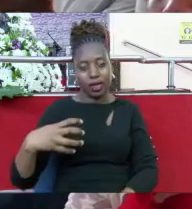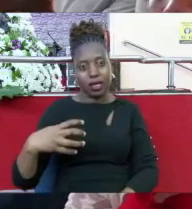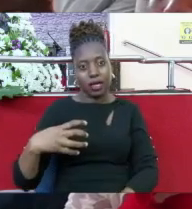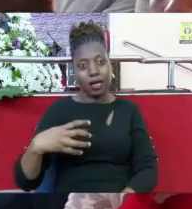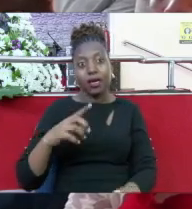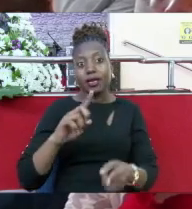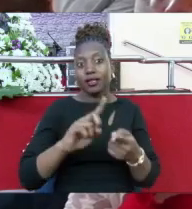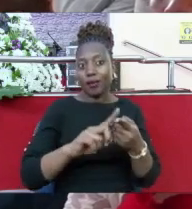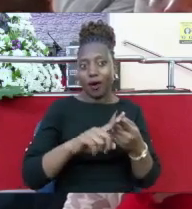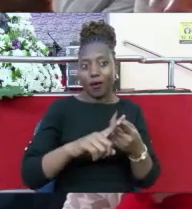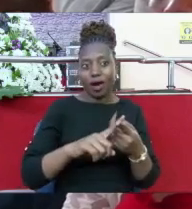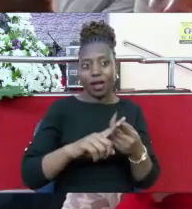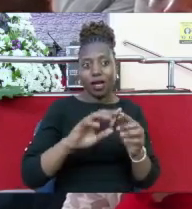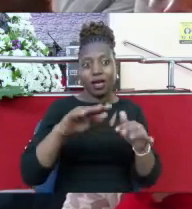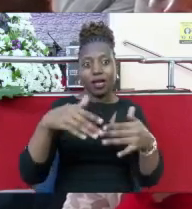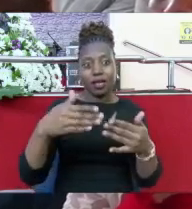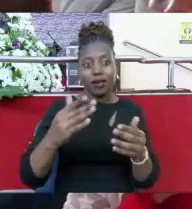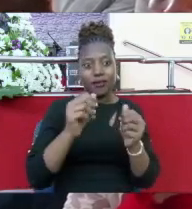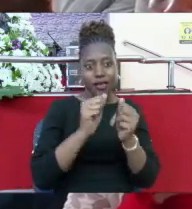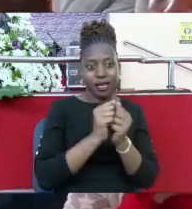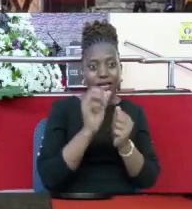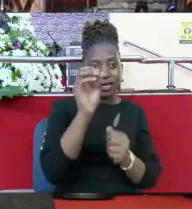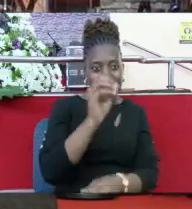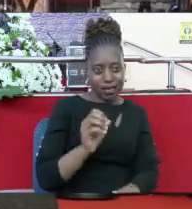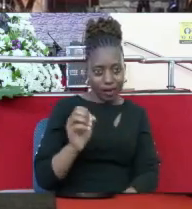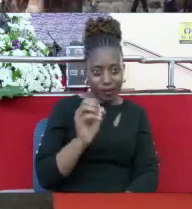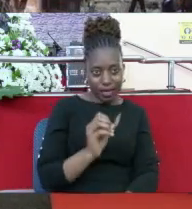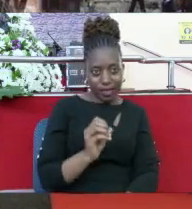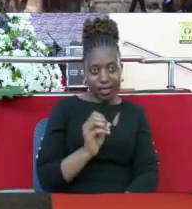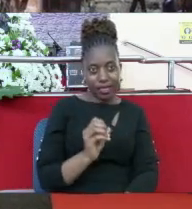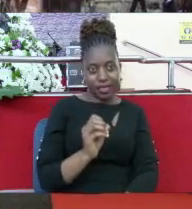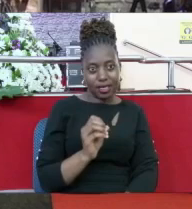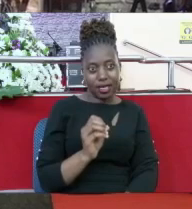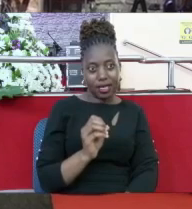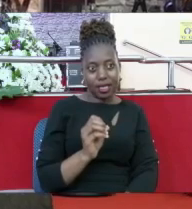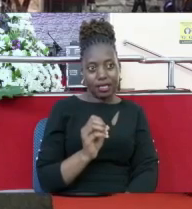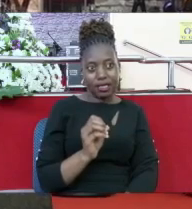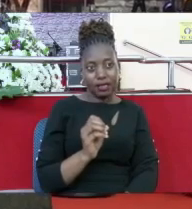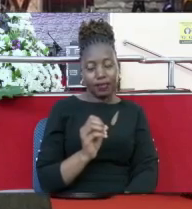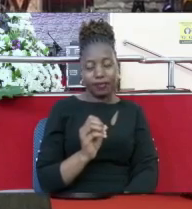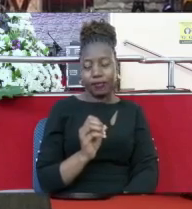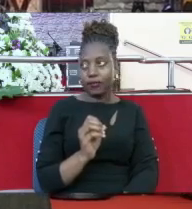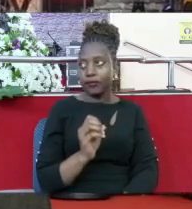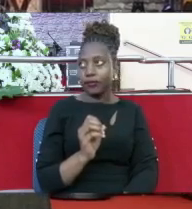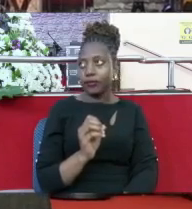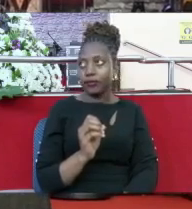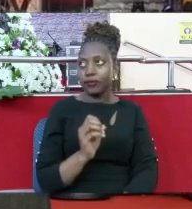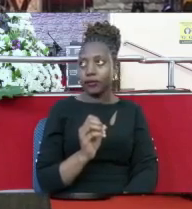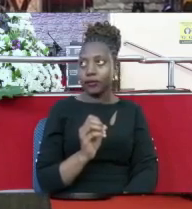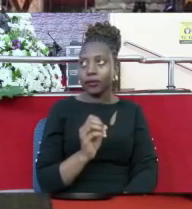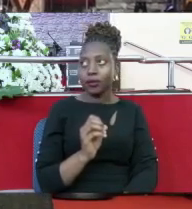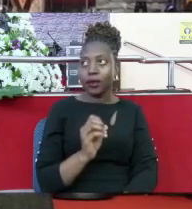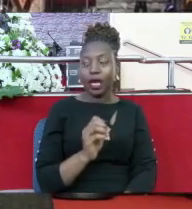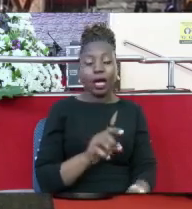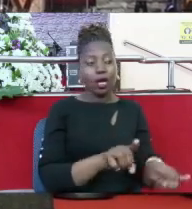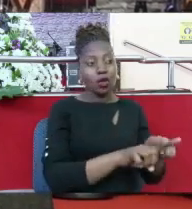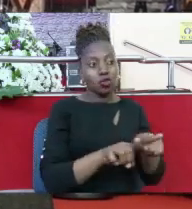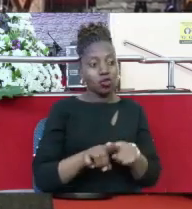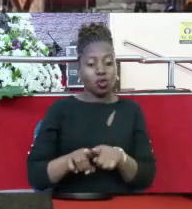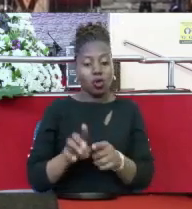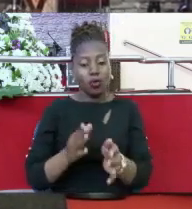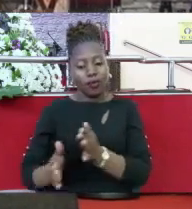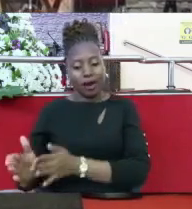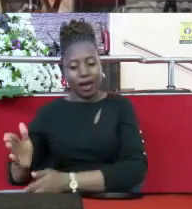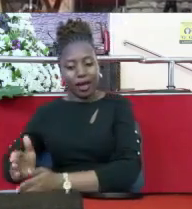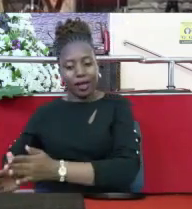tithing. Mambo yale yanashughulika na utajiri ni mambo ya kutoa fungu la kumi. And planning. Na